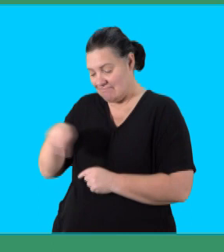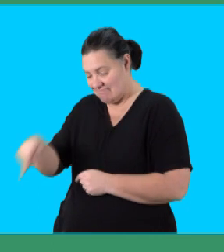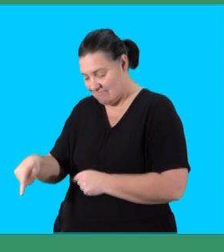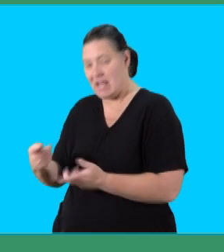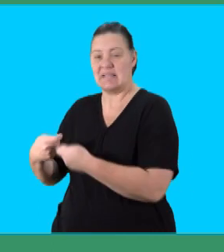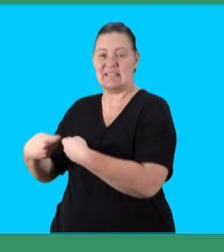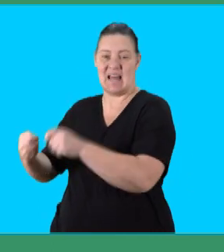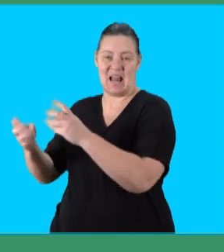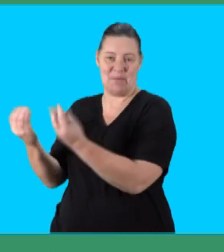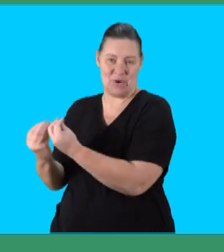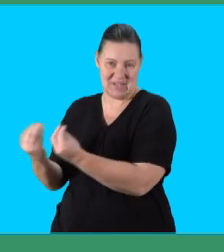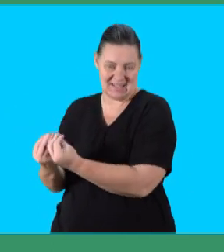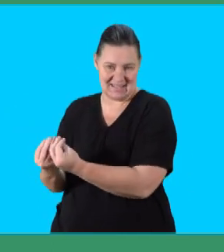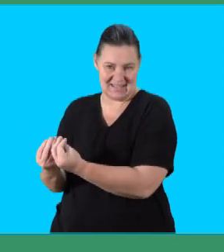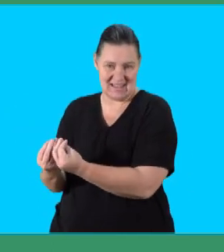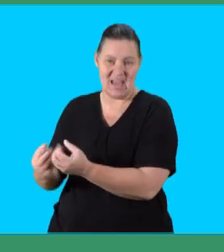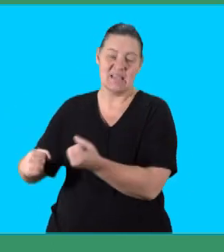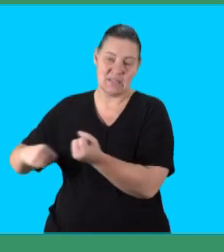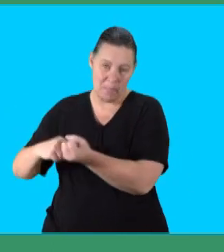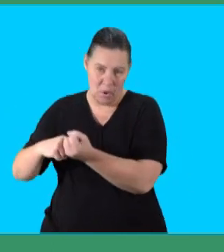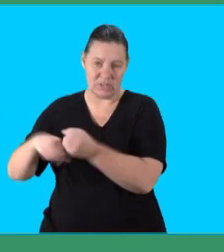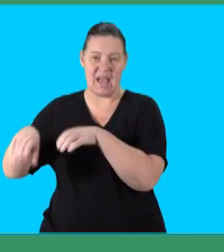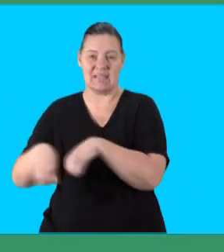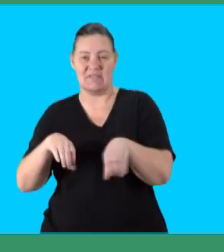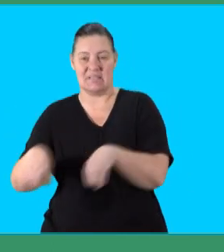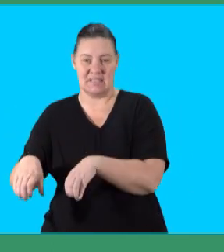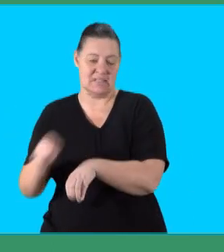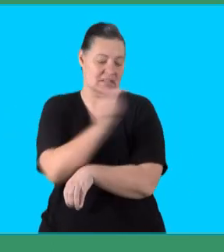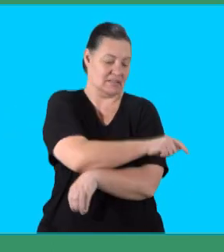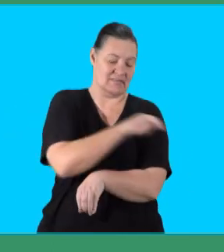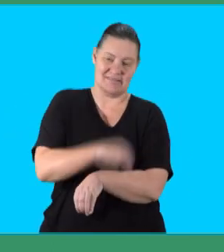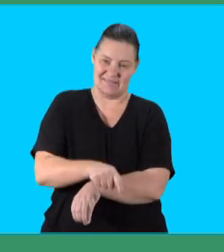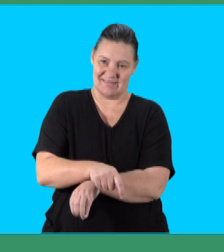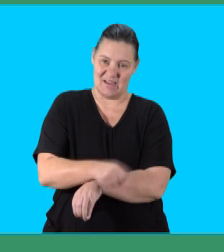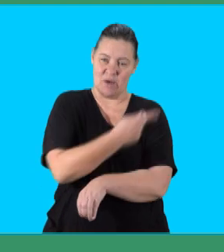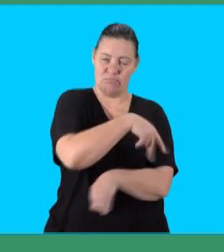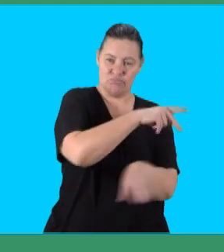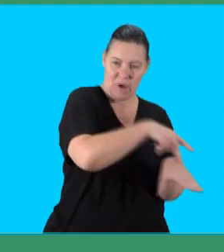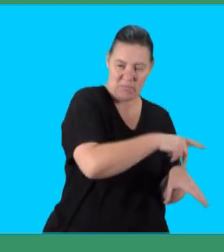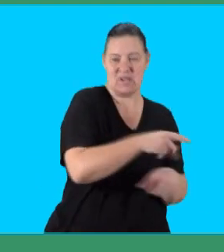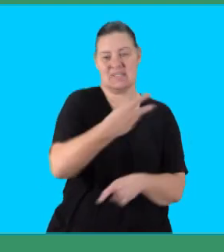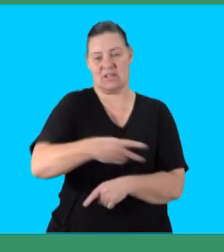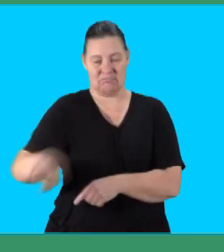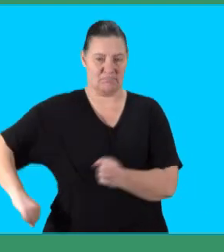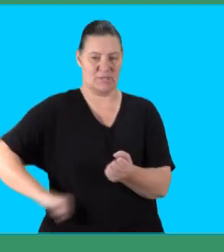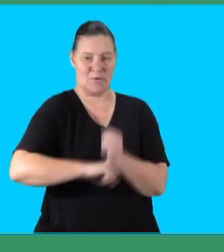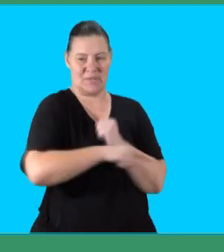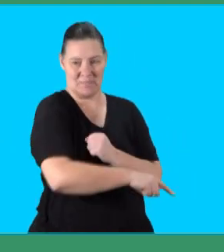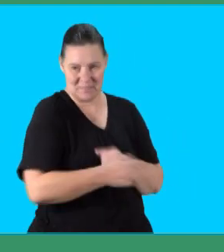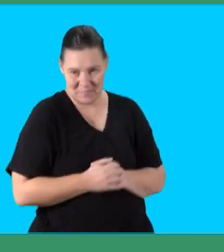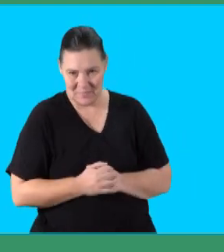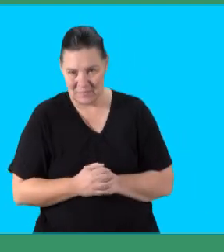tertiary sector sells the products and supports the activities of the other two sectors. So